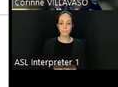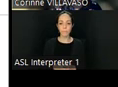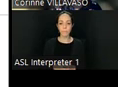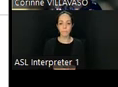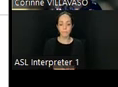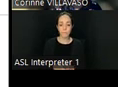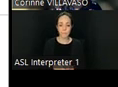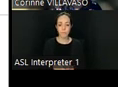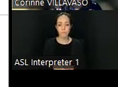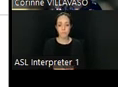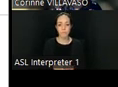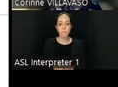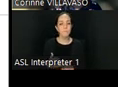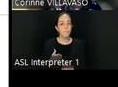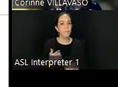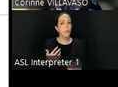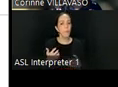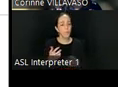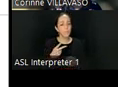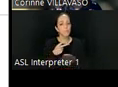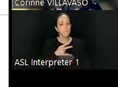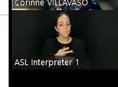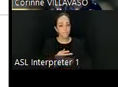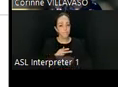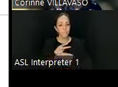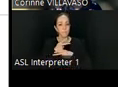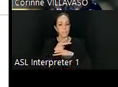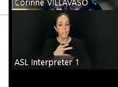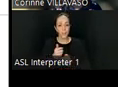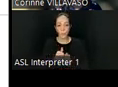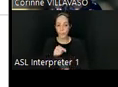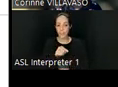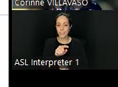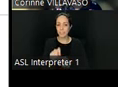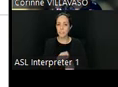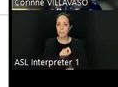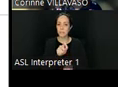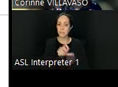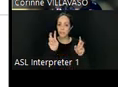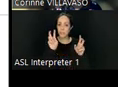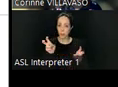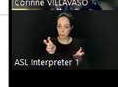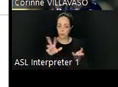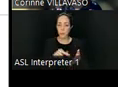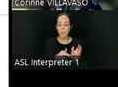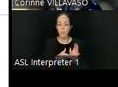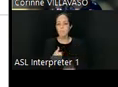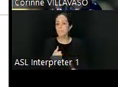I do want to take a lot of care with this particular thing, that we don't make it so